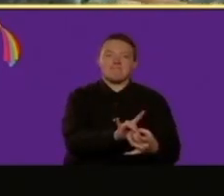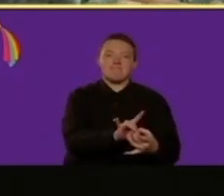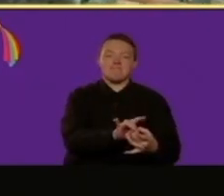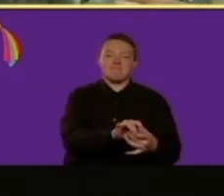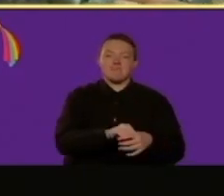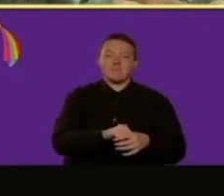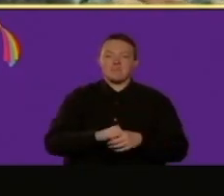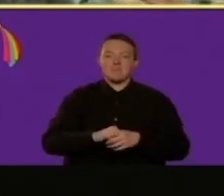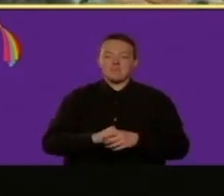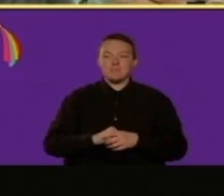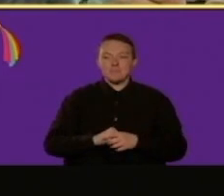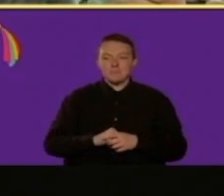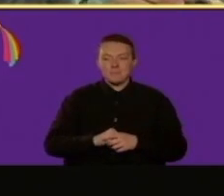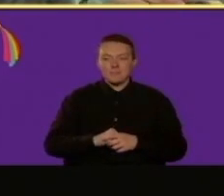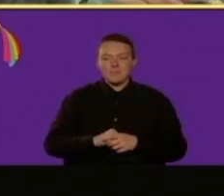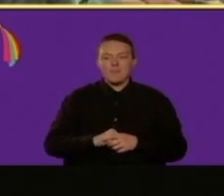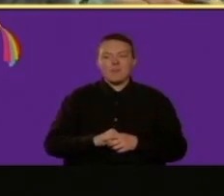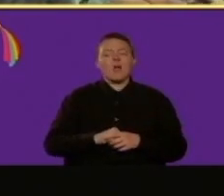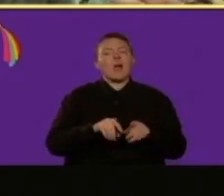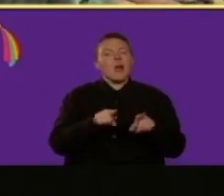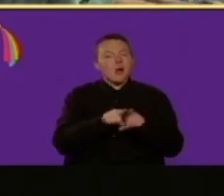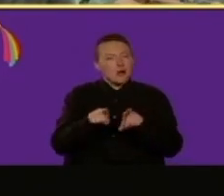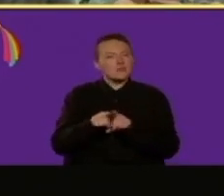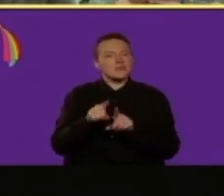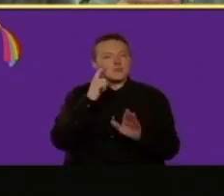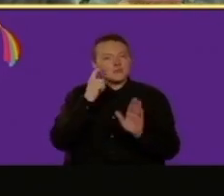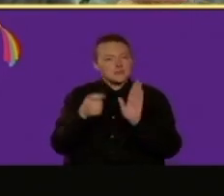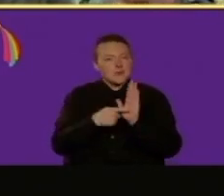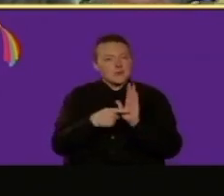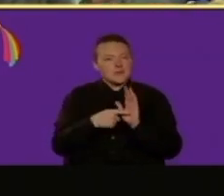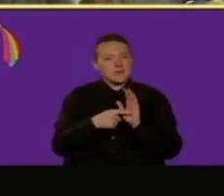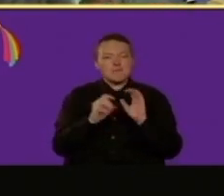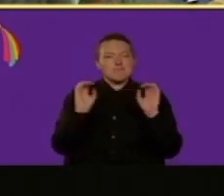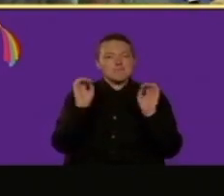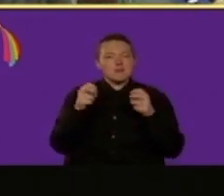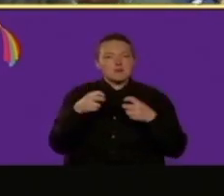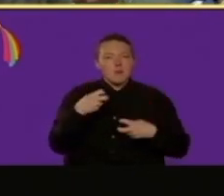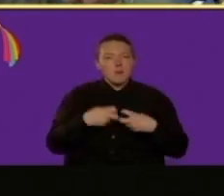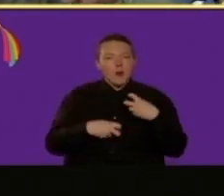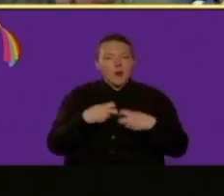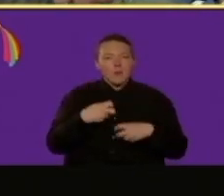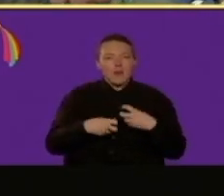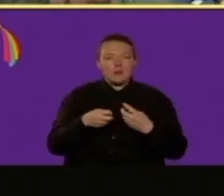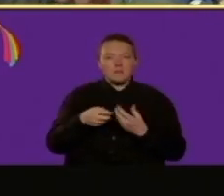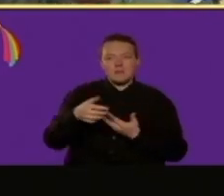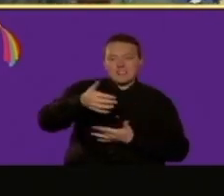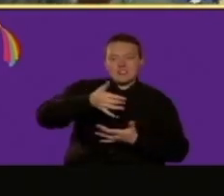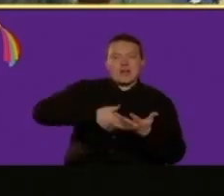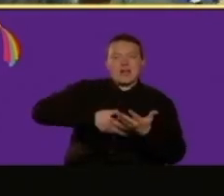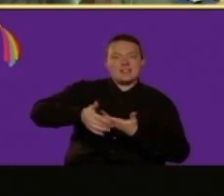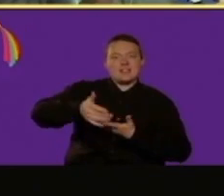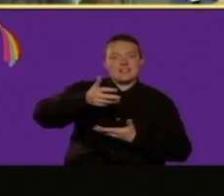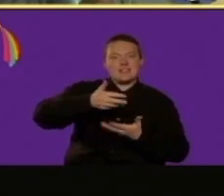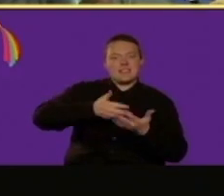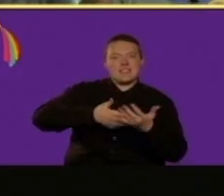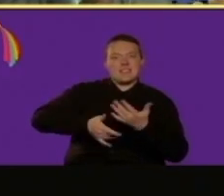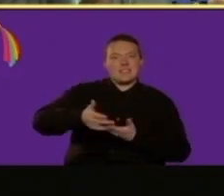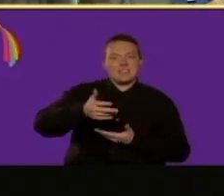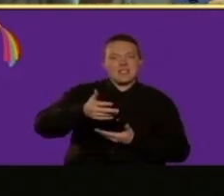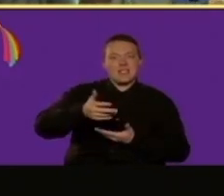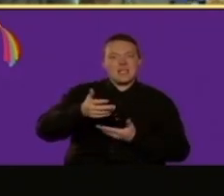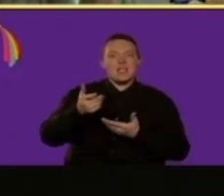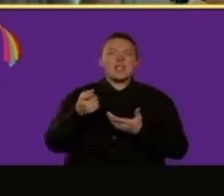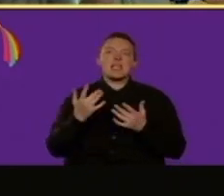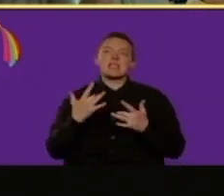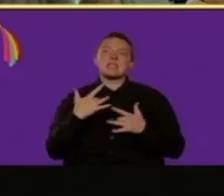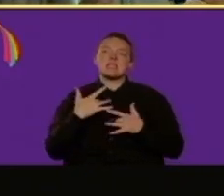activities. There was a comment that they had tested Junior Scratch before, but it was too fast. It was going